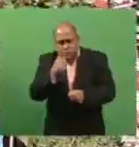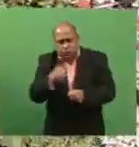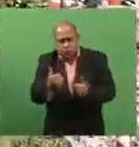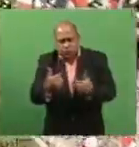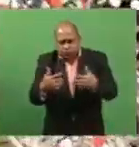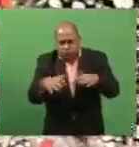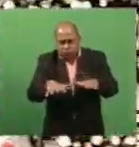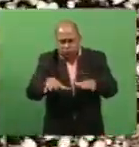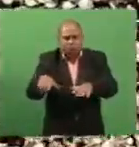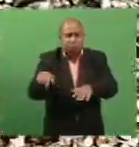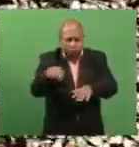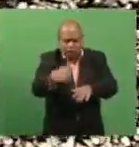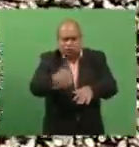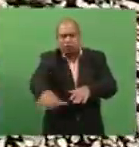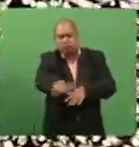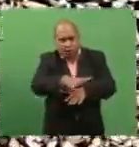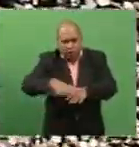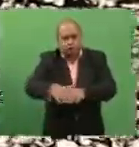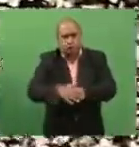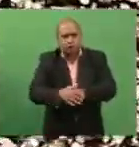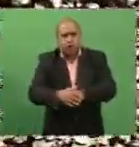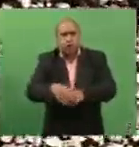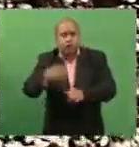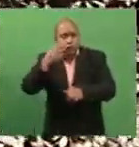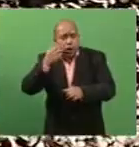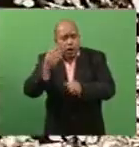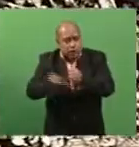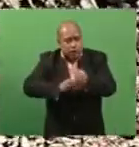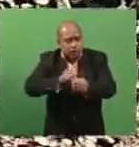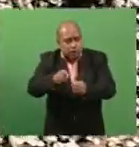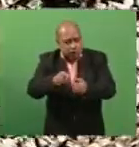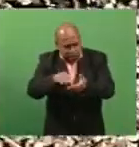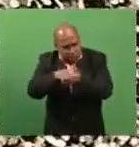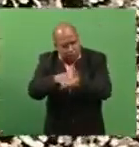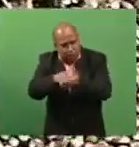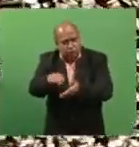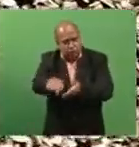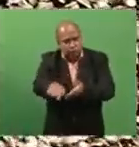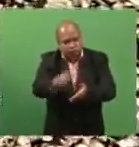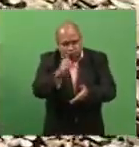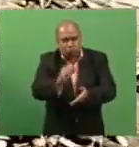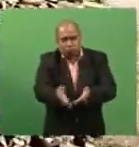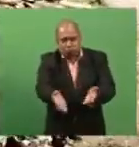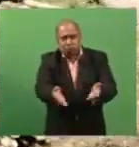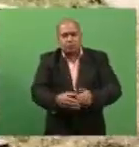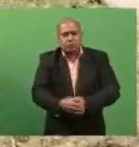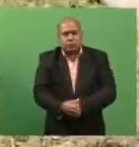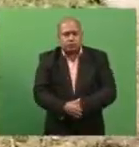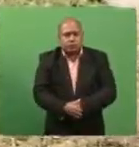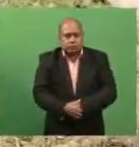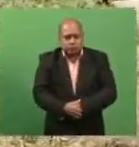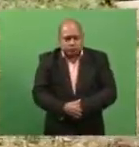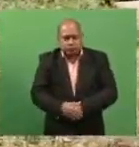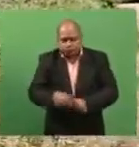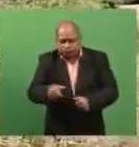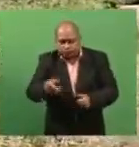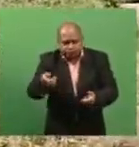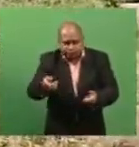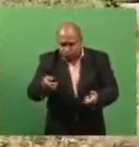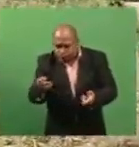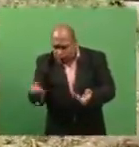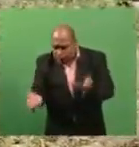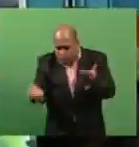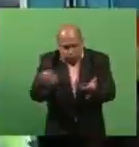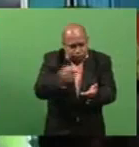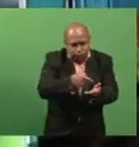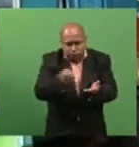strategic objectives for sugar and help Fiji in terms of better balancing the economic contribution of the different